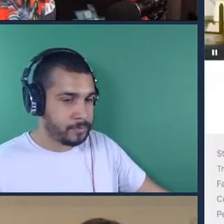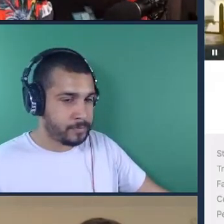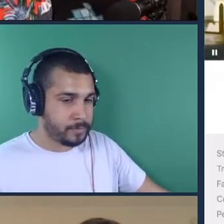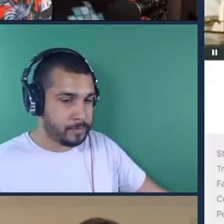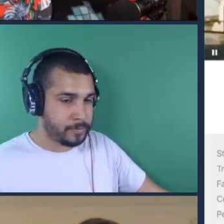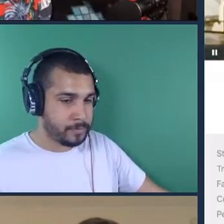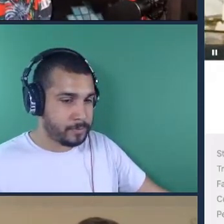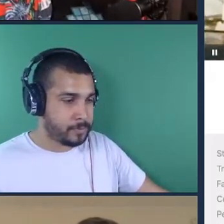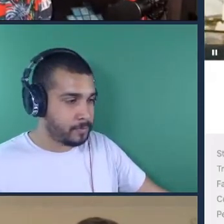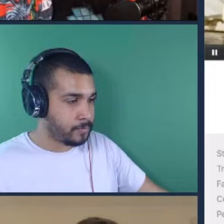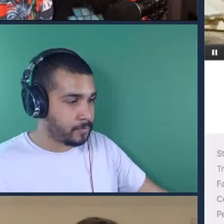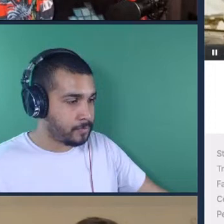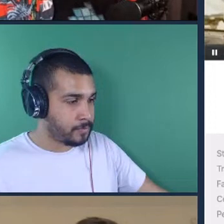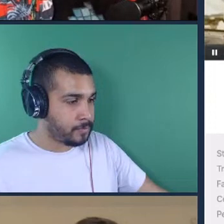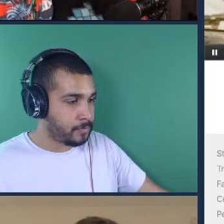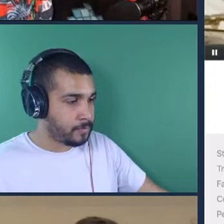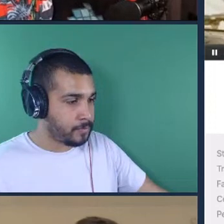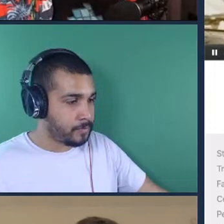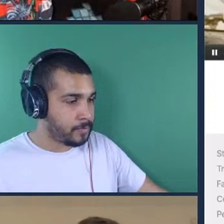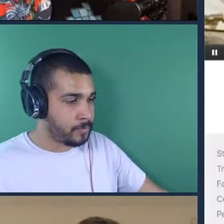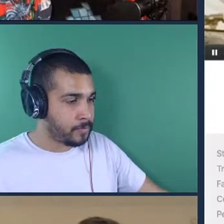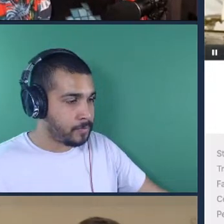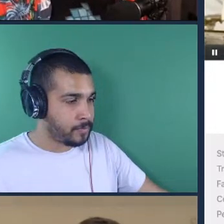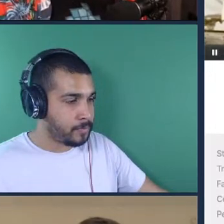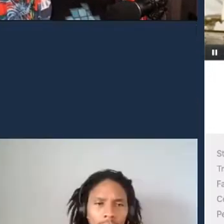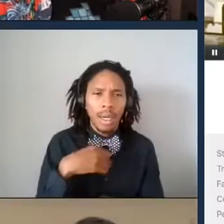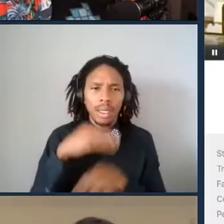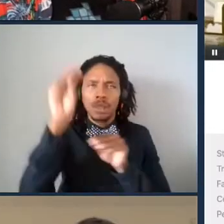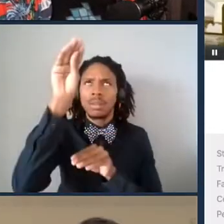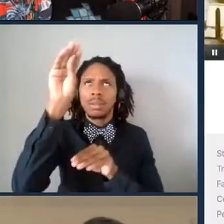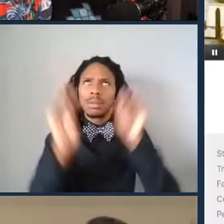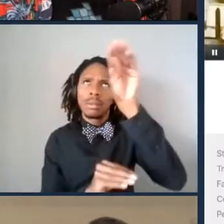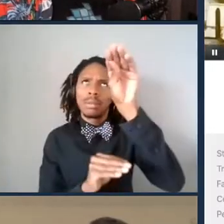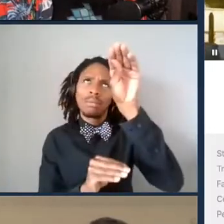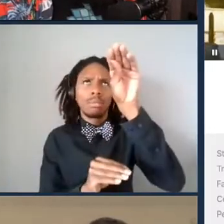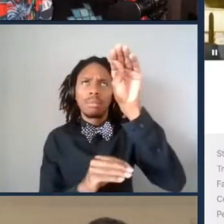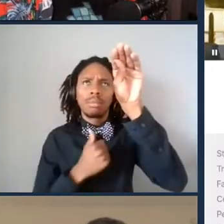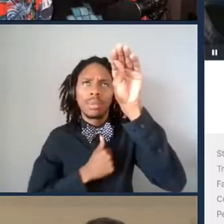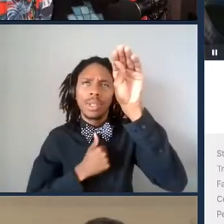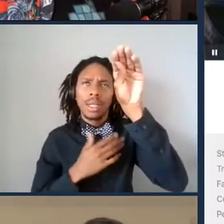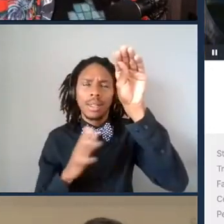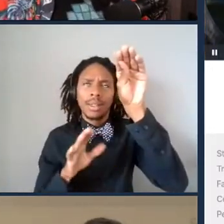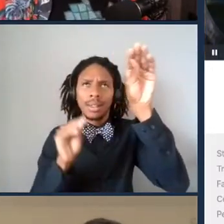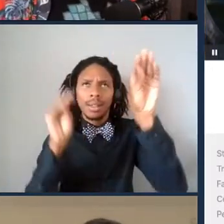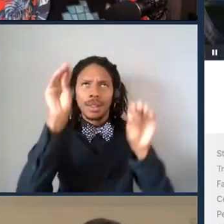is back. Hello, Artyom. Let me move myself again. I'm sorry.